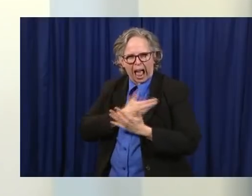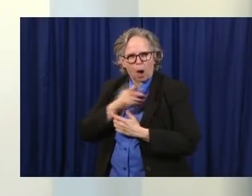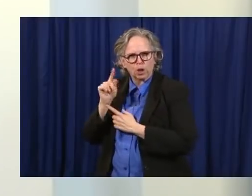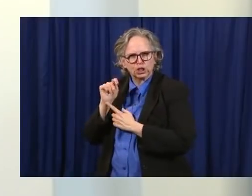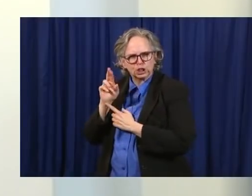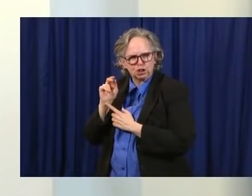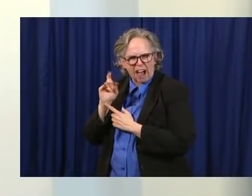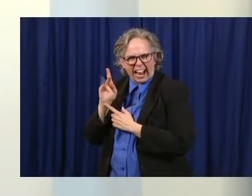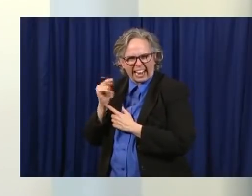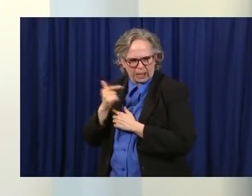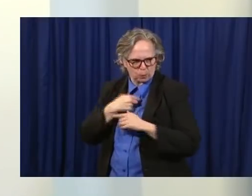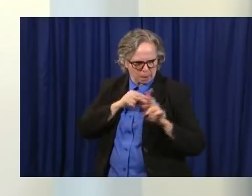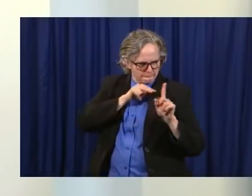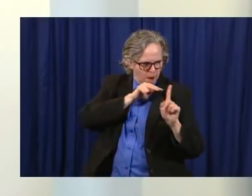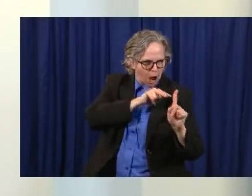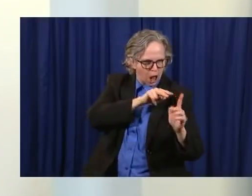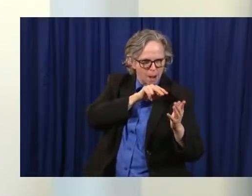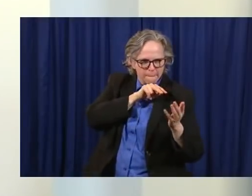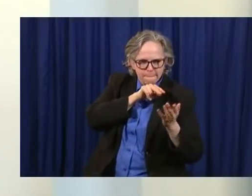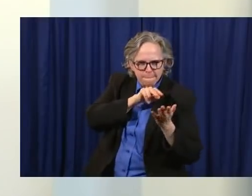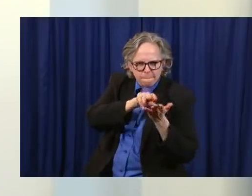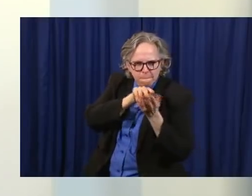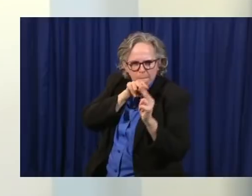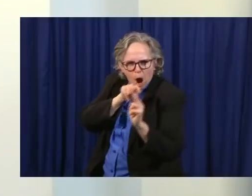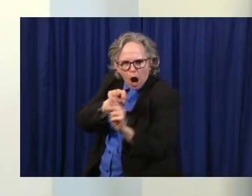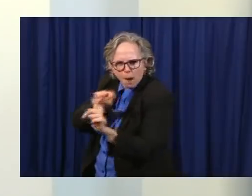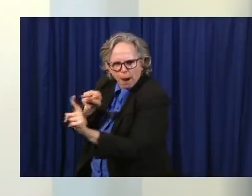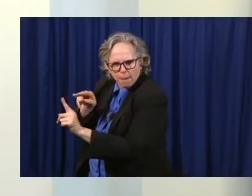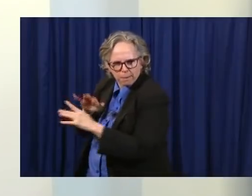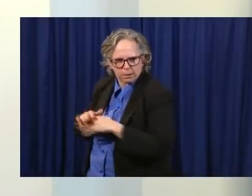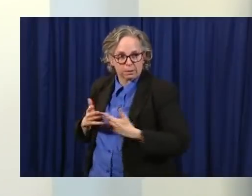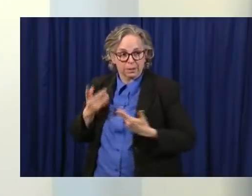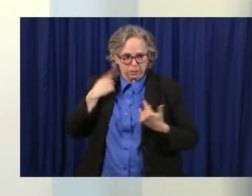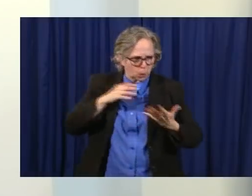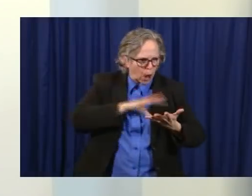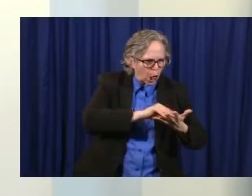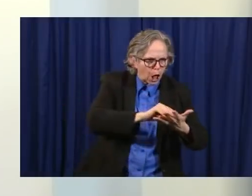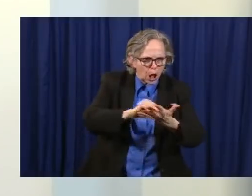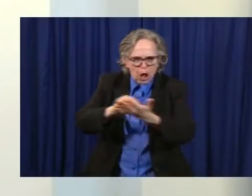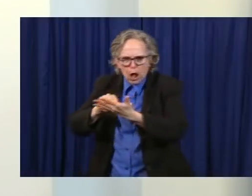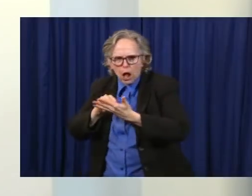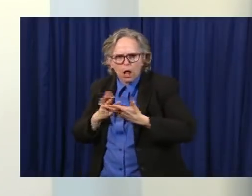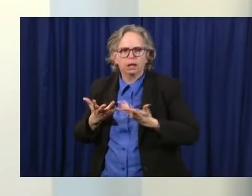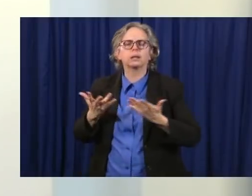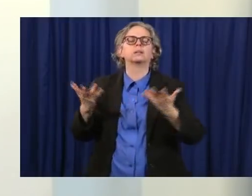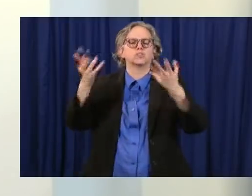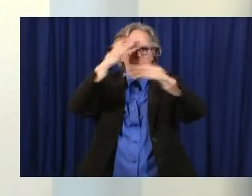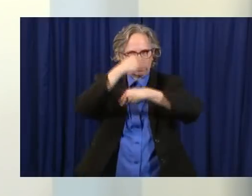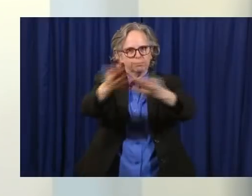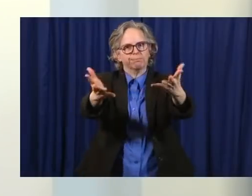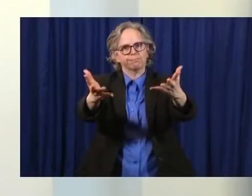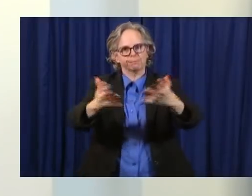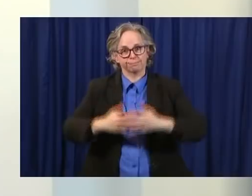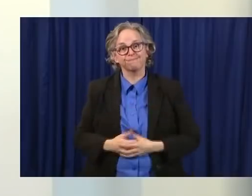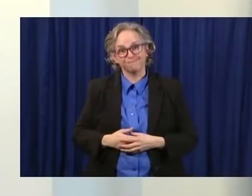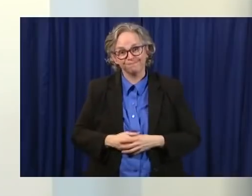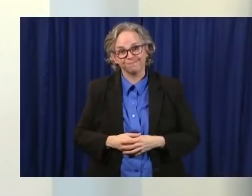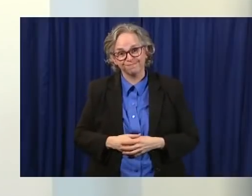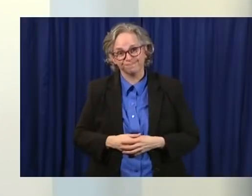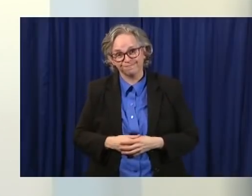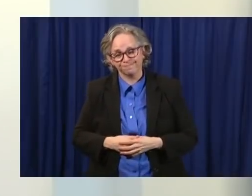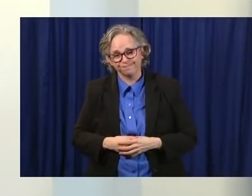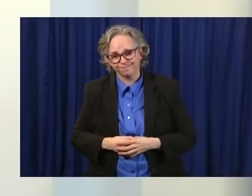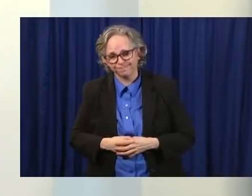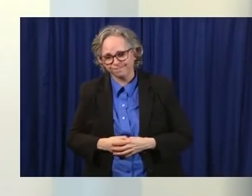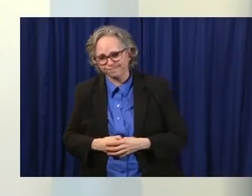and I'll be reporting those, with you as we know them again to the public and putting them on our website. Thank you.